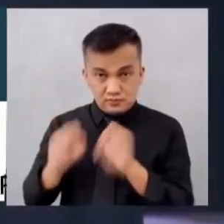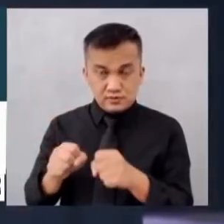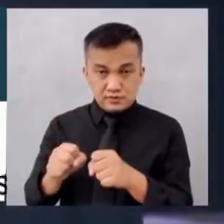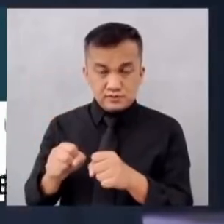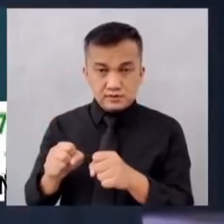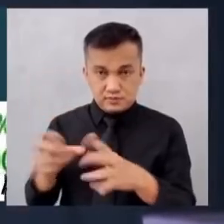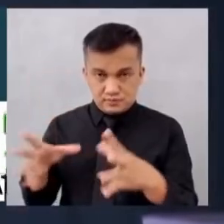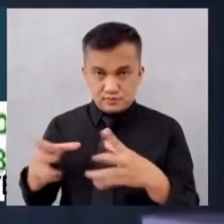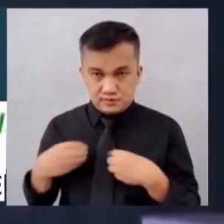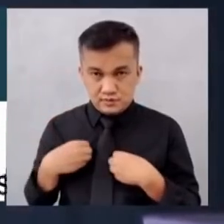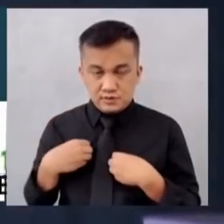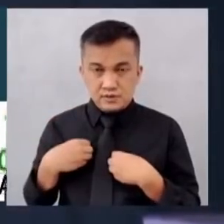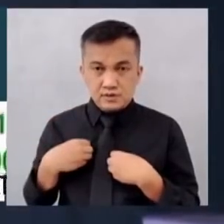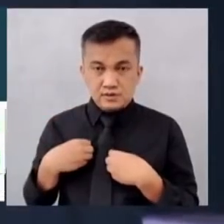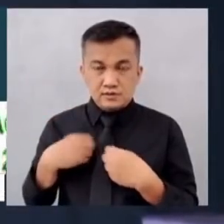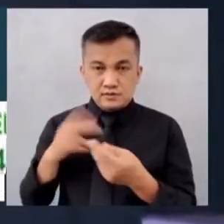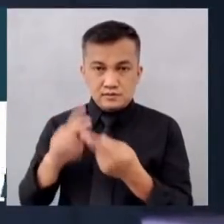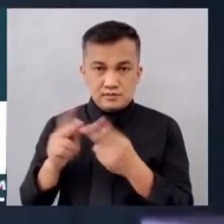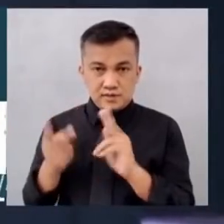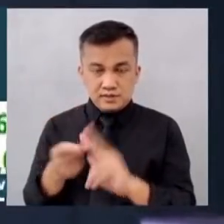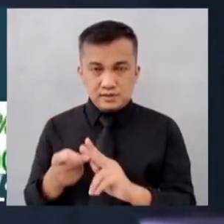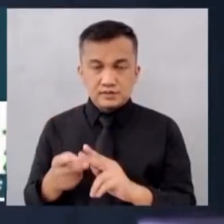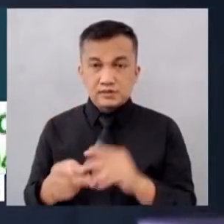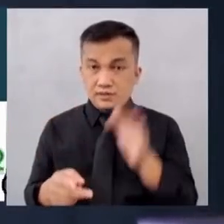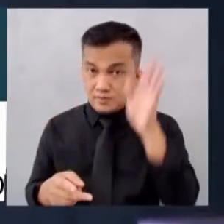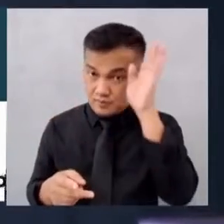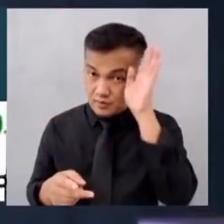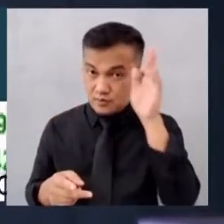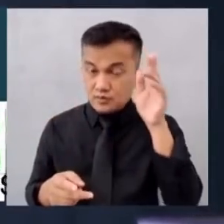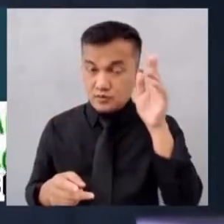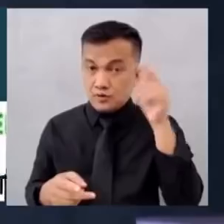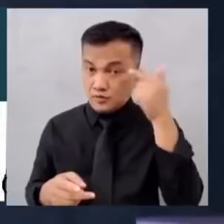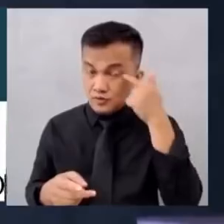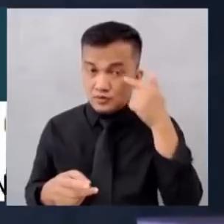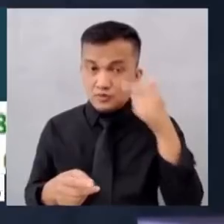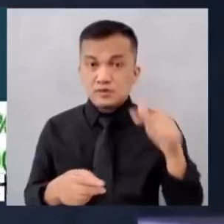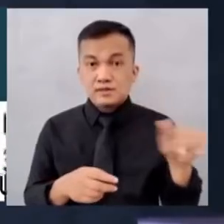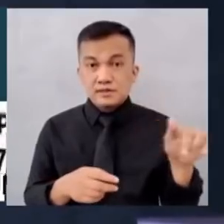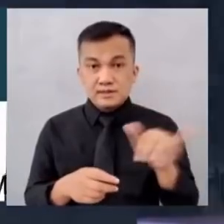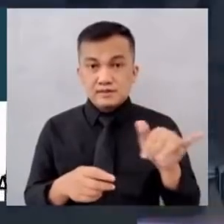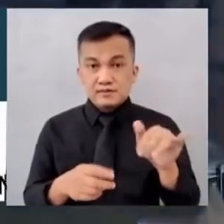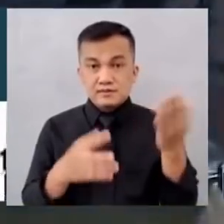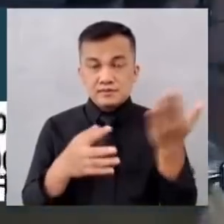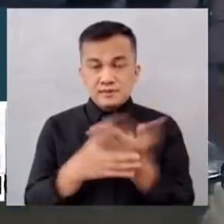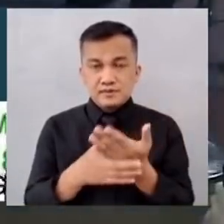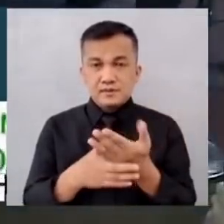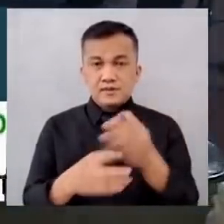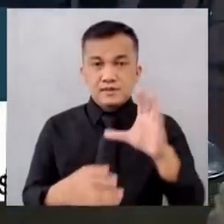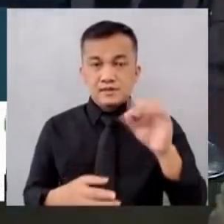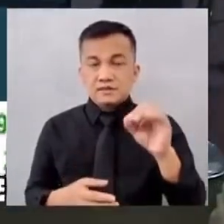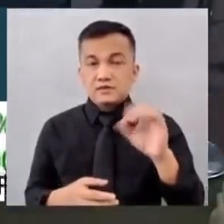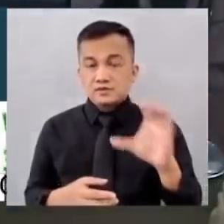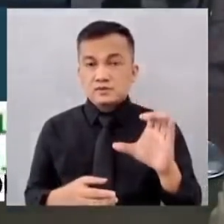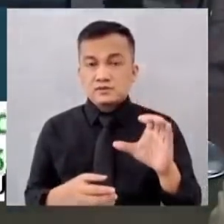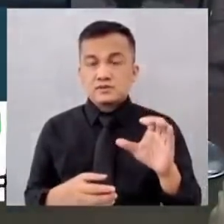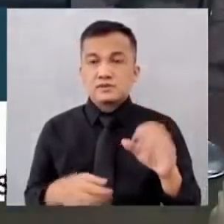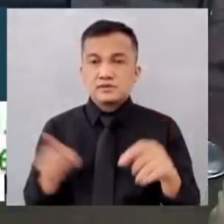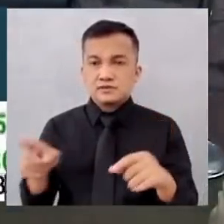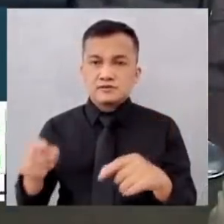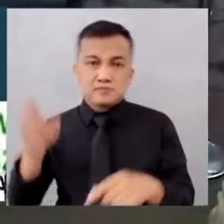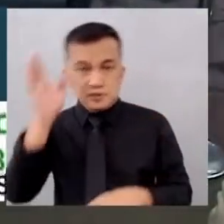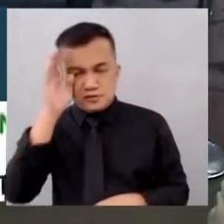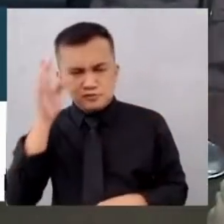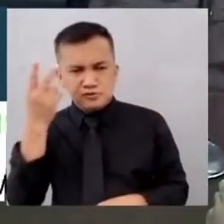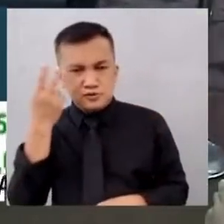with Senator Bongo, who of course filed his vice presidential COC, and Marcos said why not, that